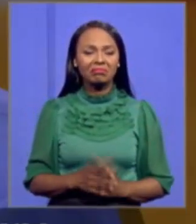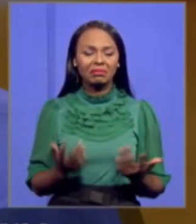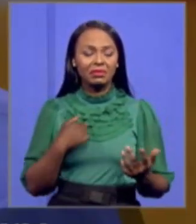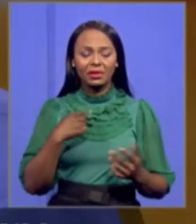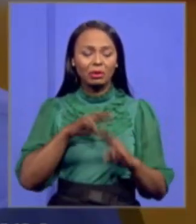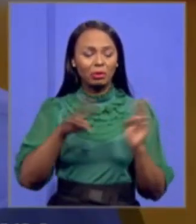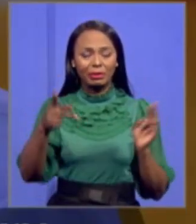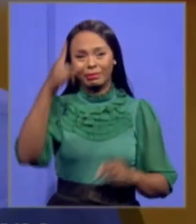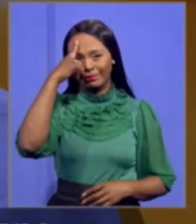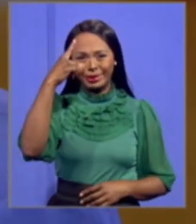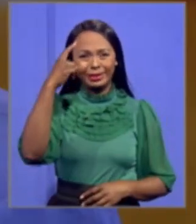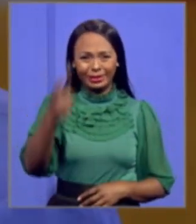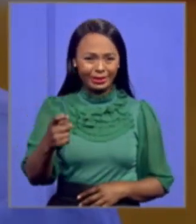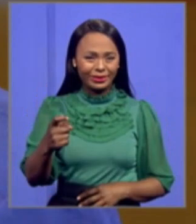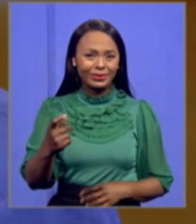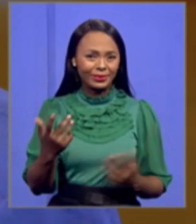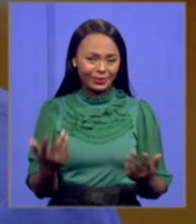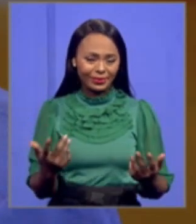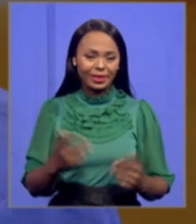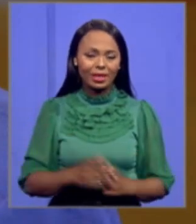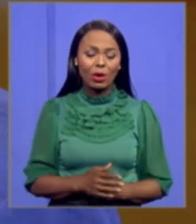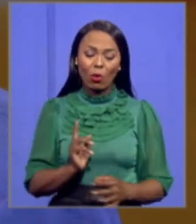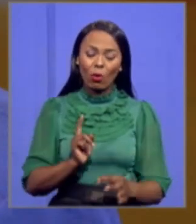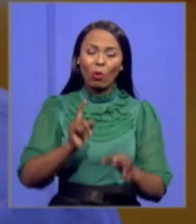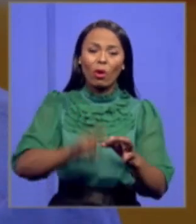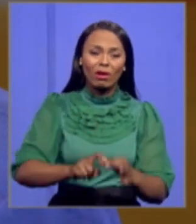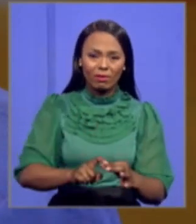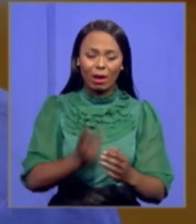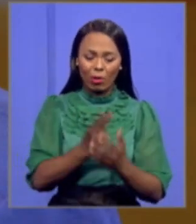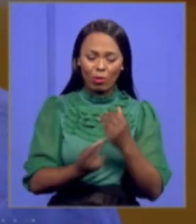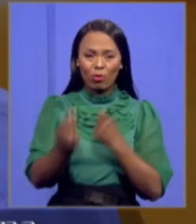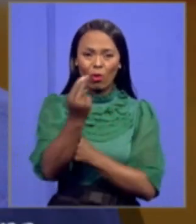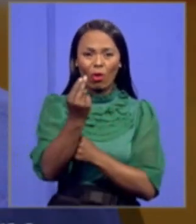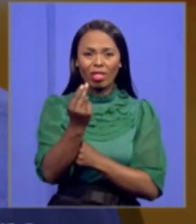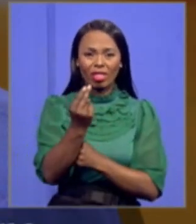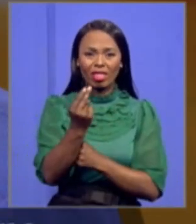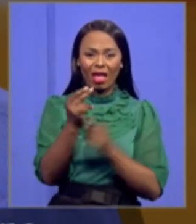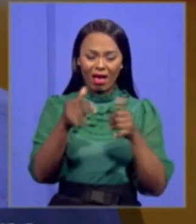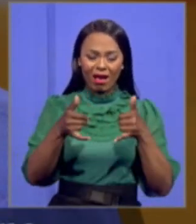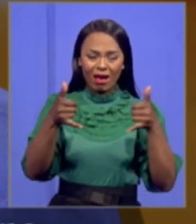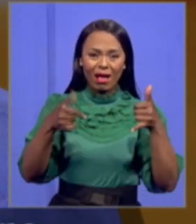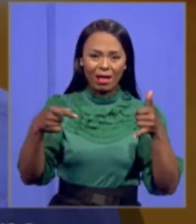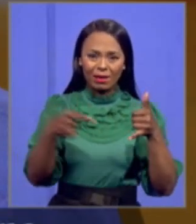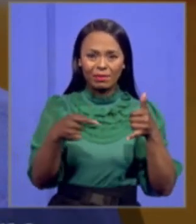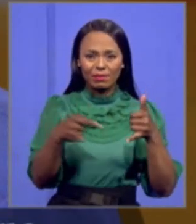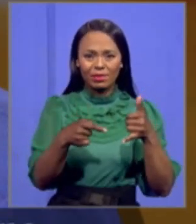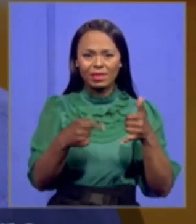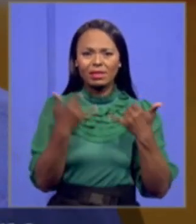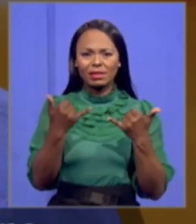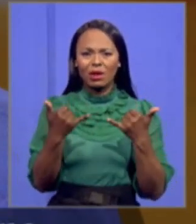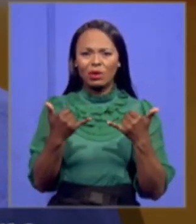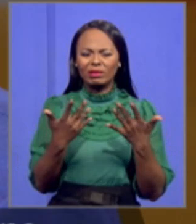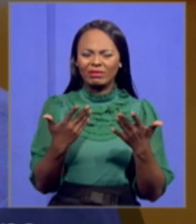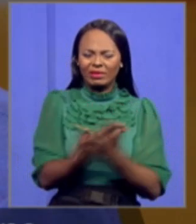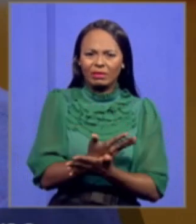that a qualifier for World Cup, that it's played on such a pitch.